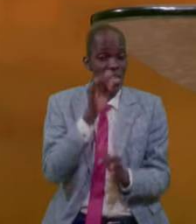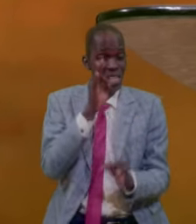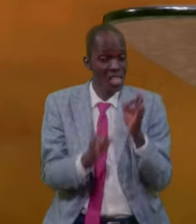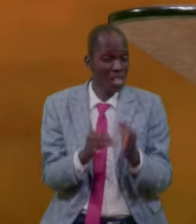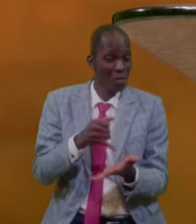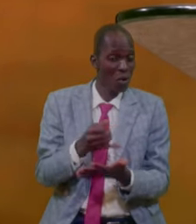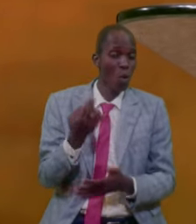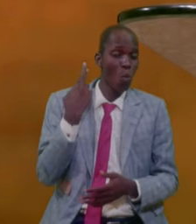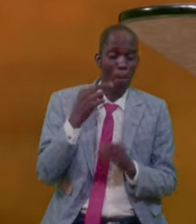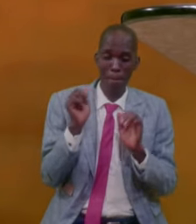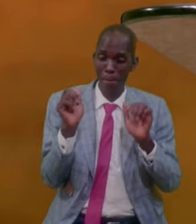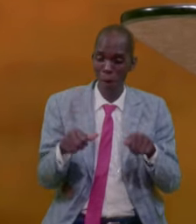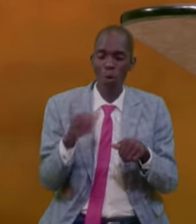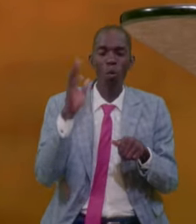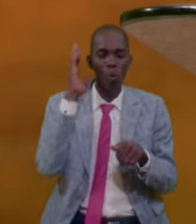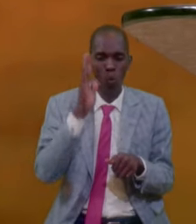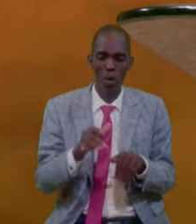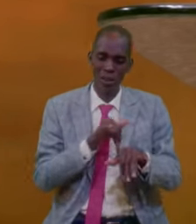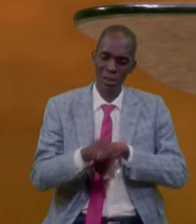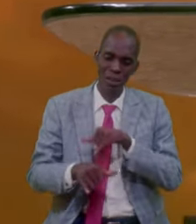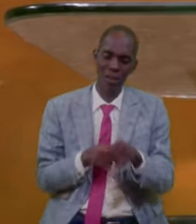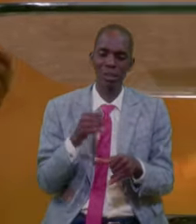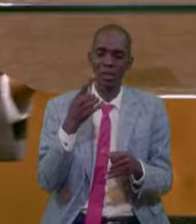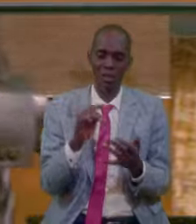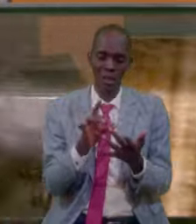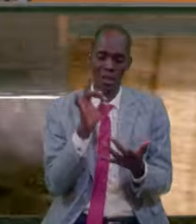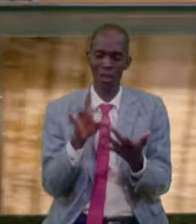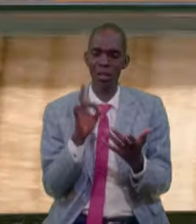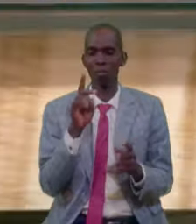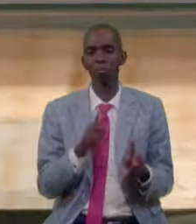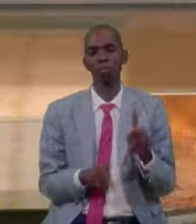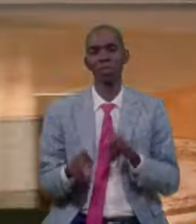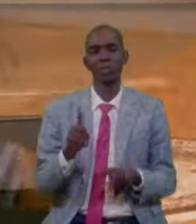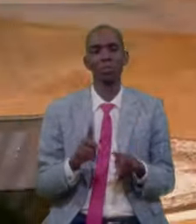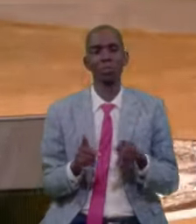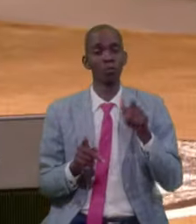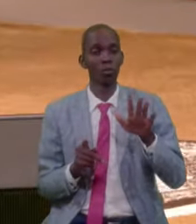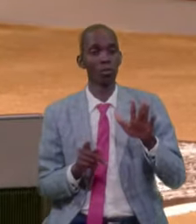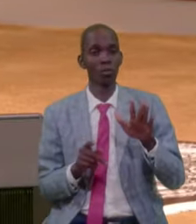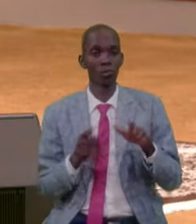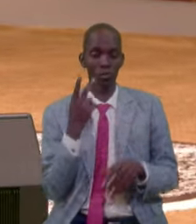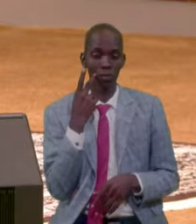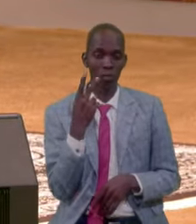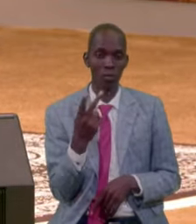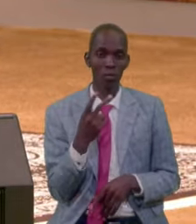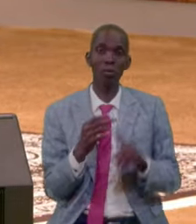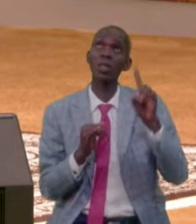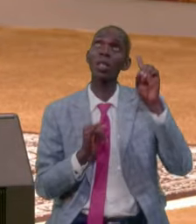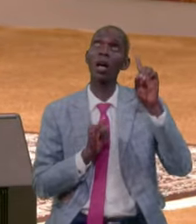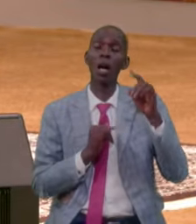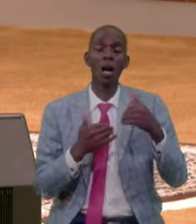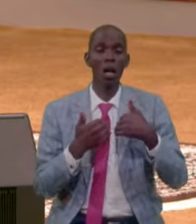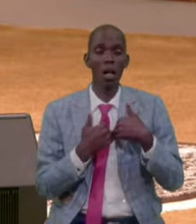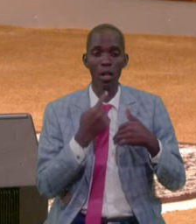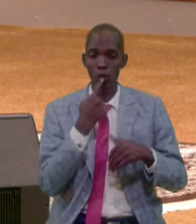the very elect. In verse 25, it says, behold, I have told